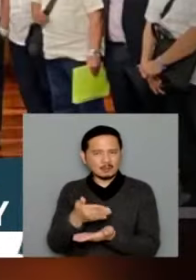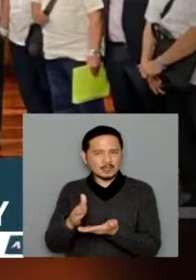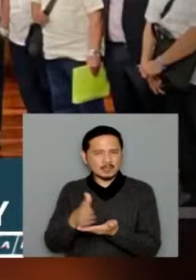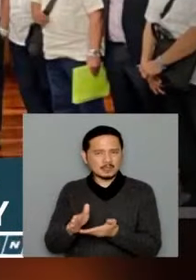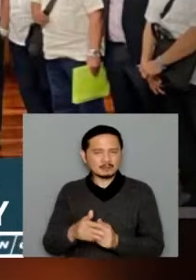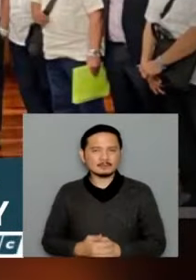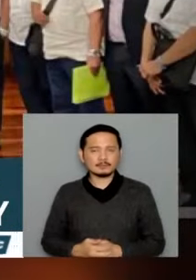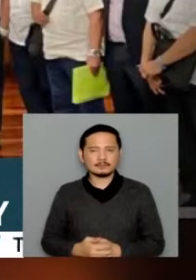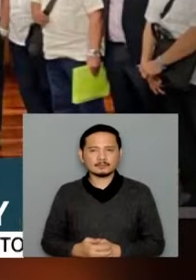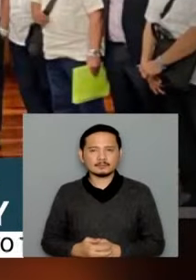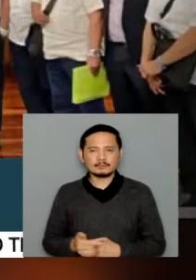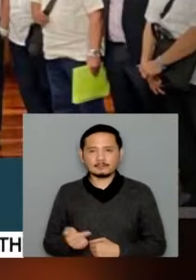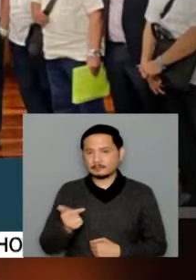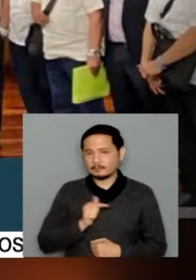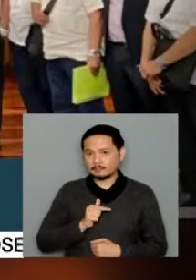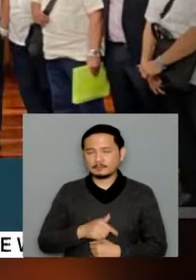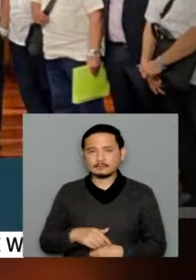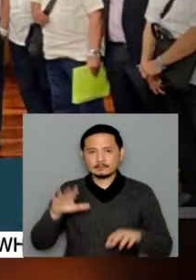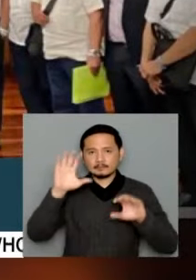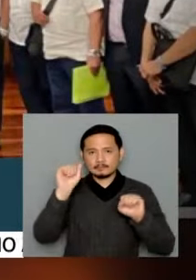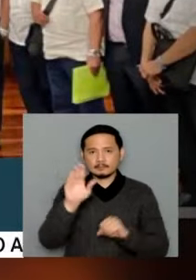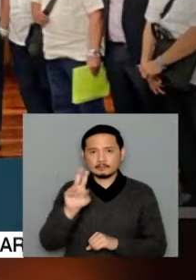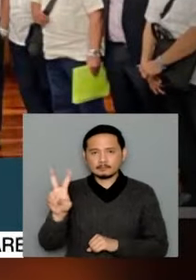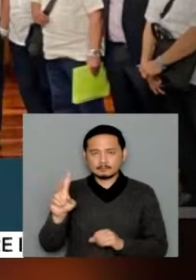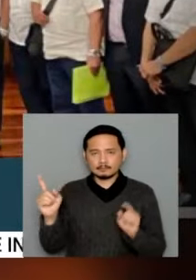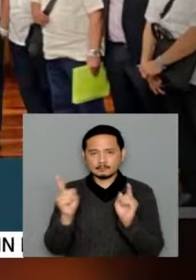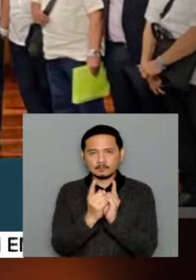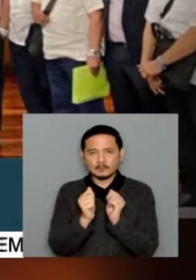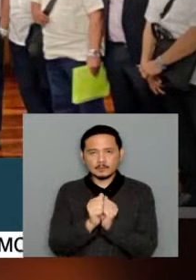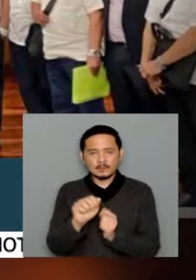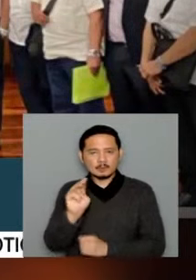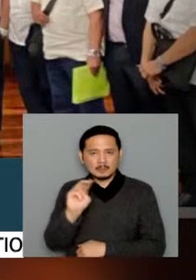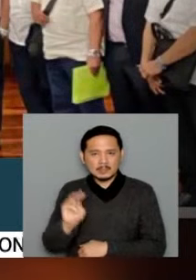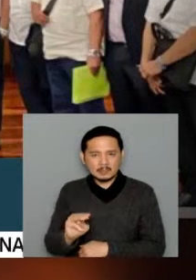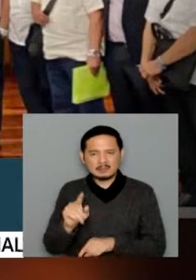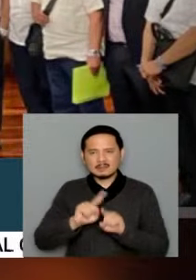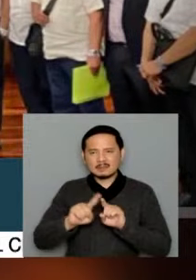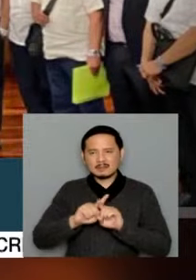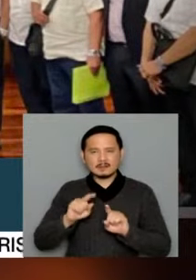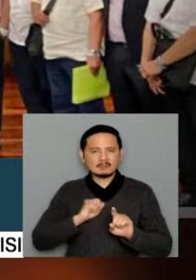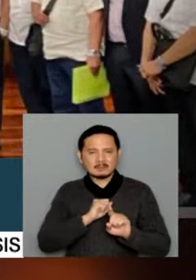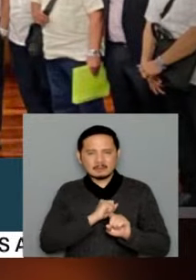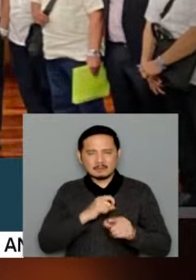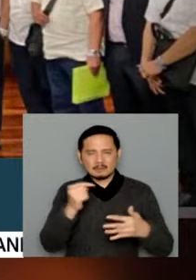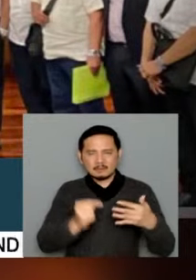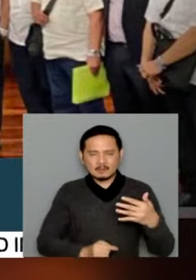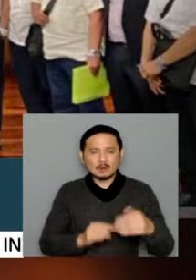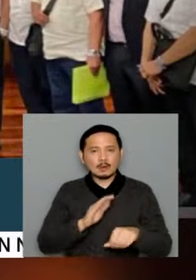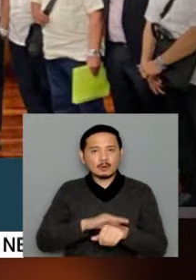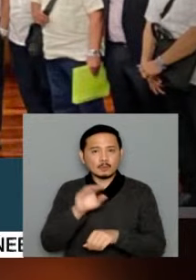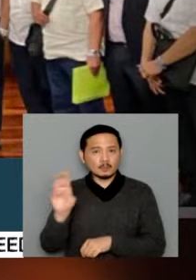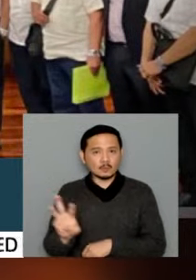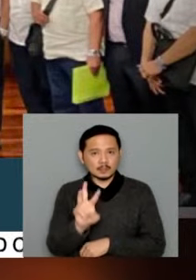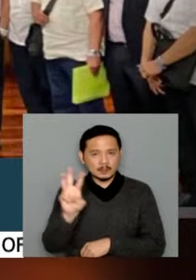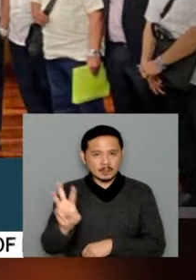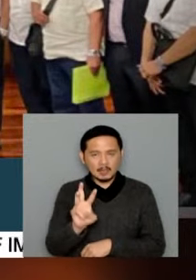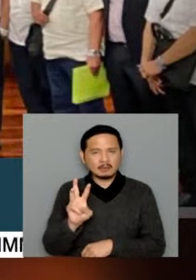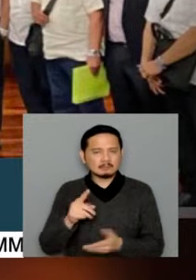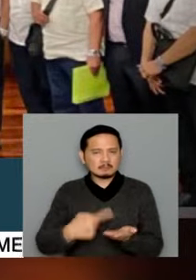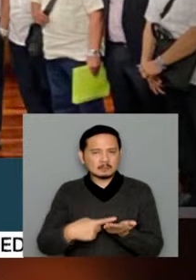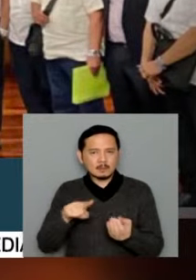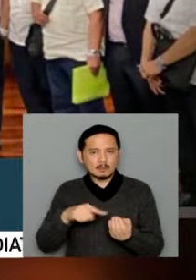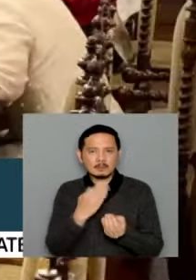Marcos, meanwhile, met with Senate President Juan Miguel Zubiri and other stakeholders in Malacañang Wednesday to discuss the sugar supply woes. Zubiri